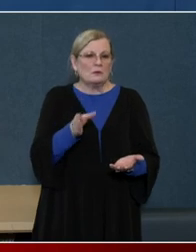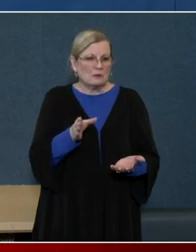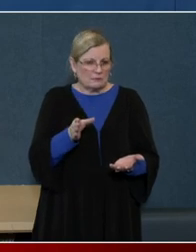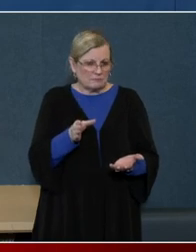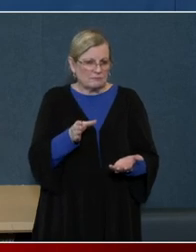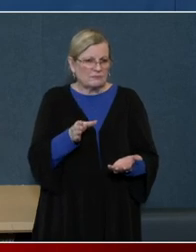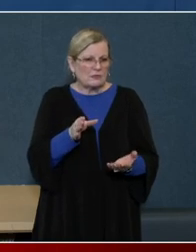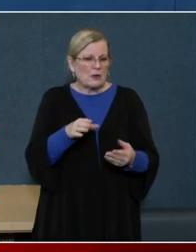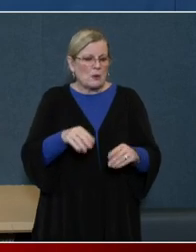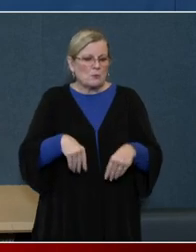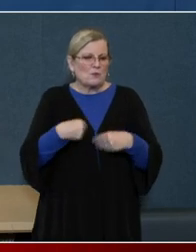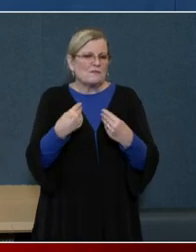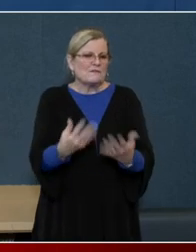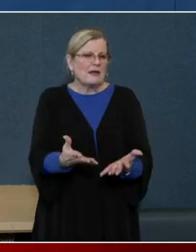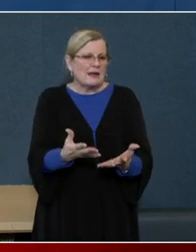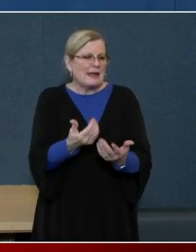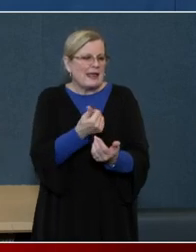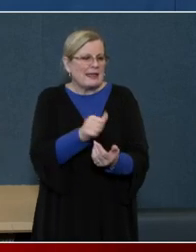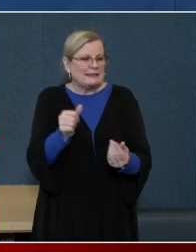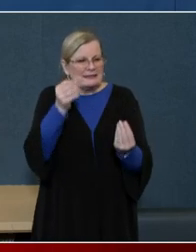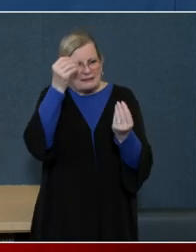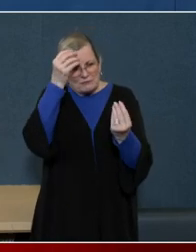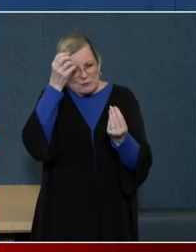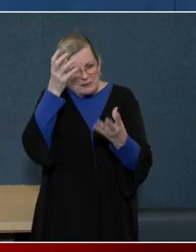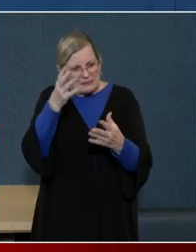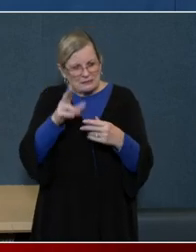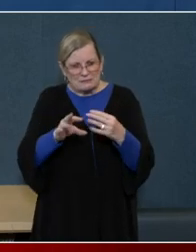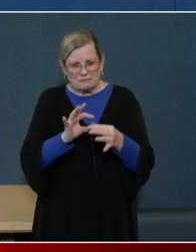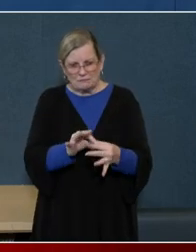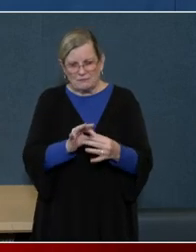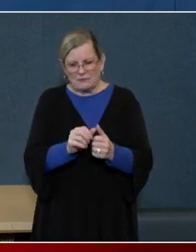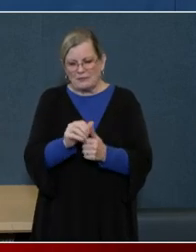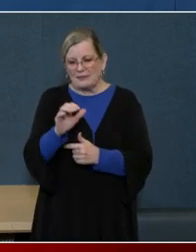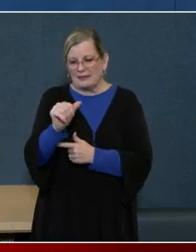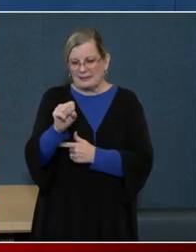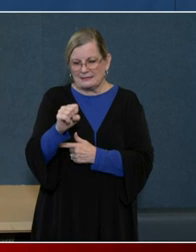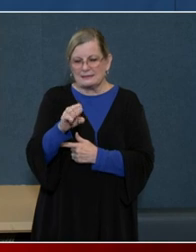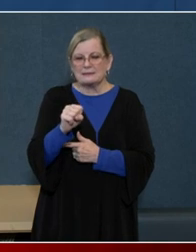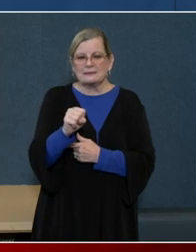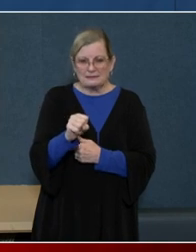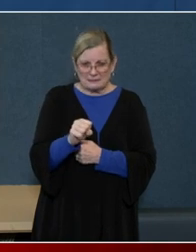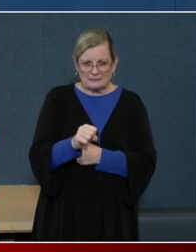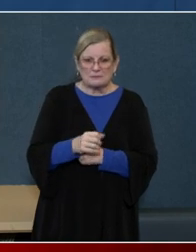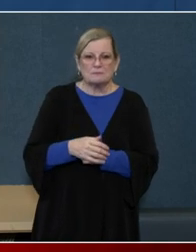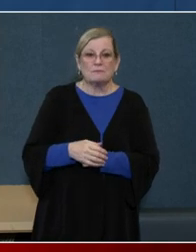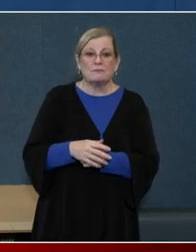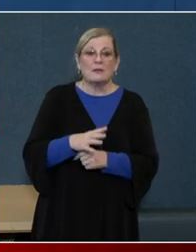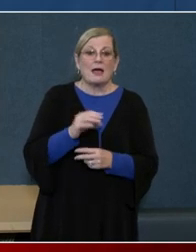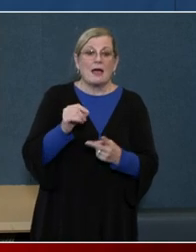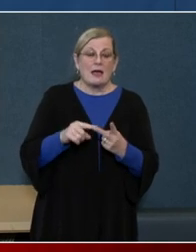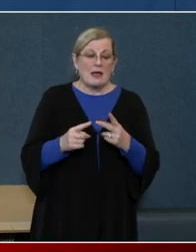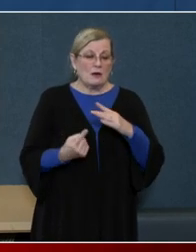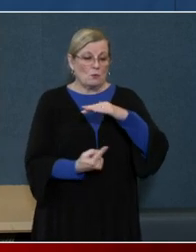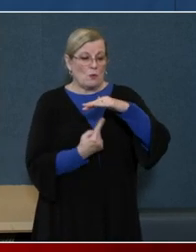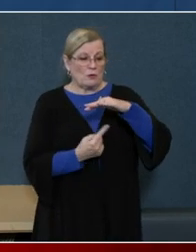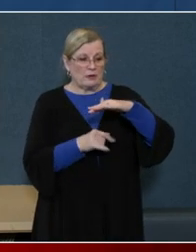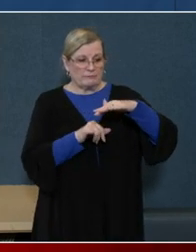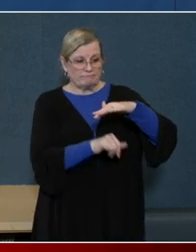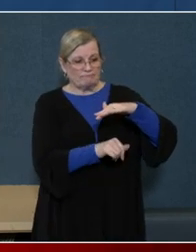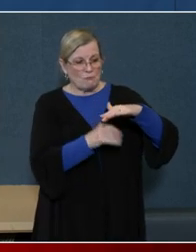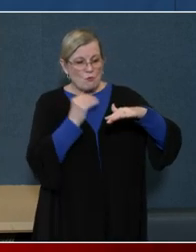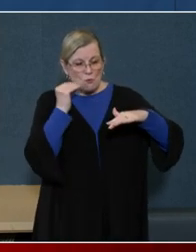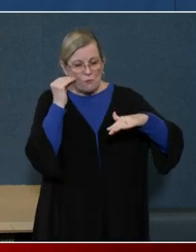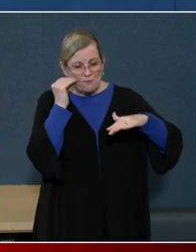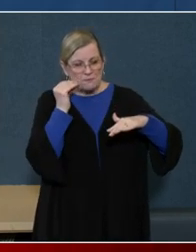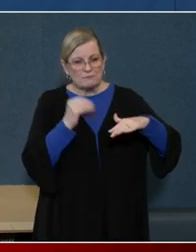then the total number of personnel currently being quarantined due to COVID-19. For students participating